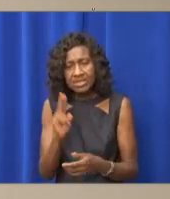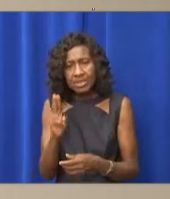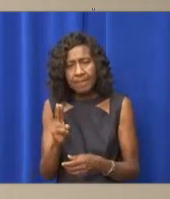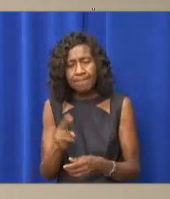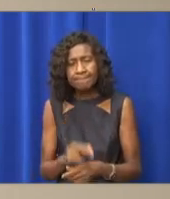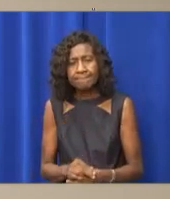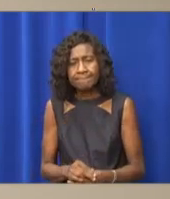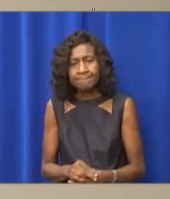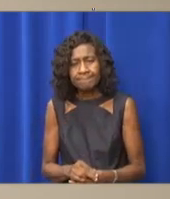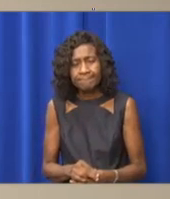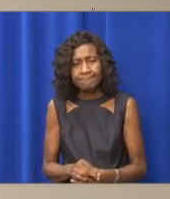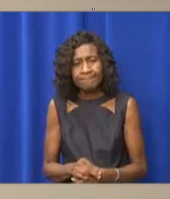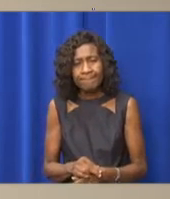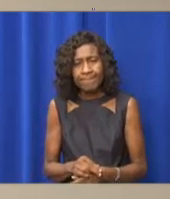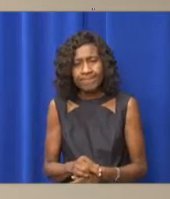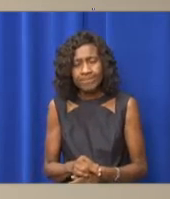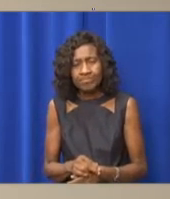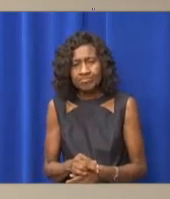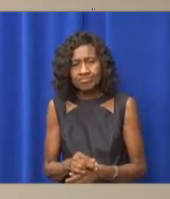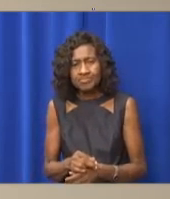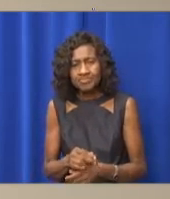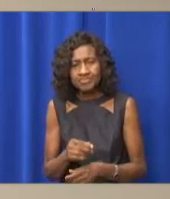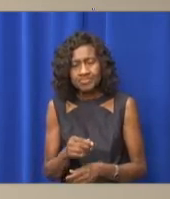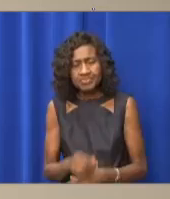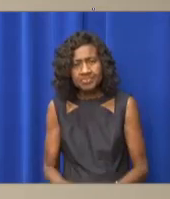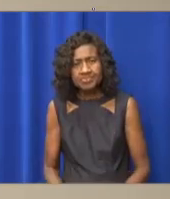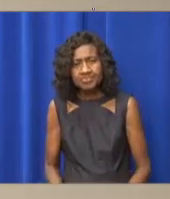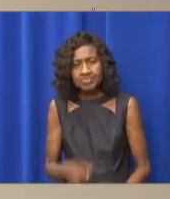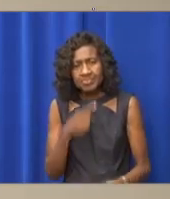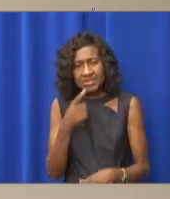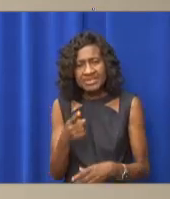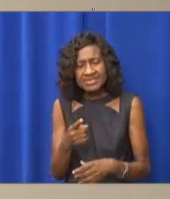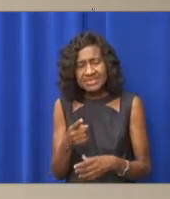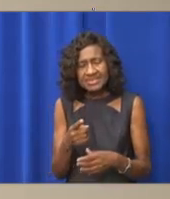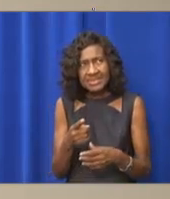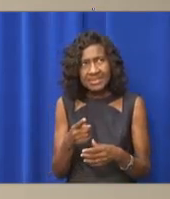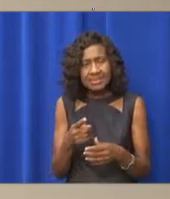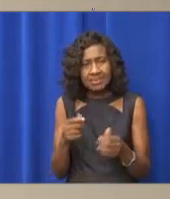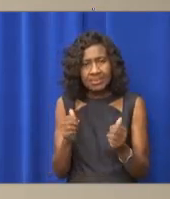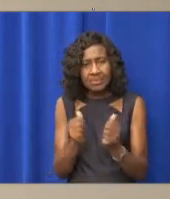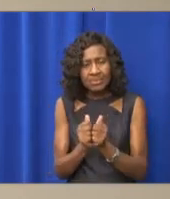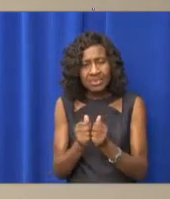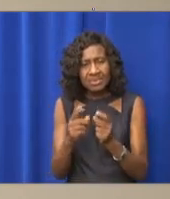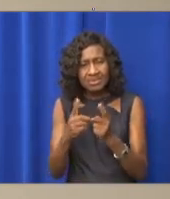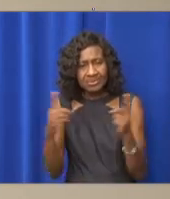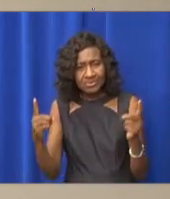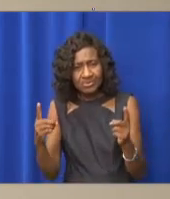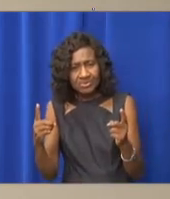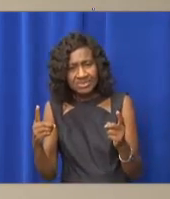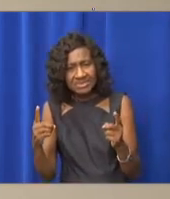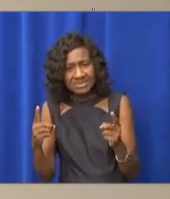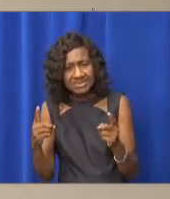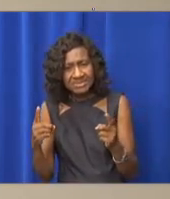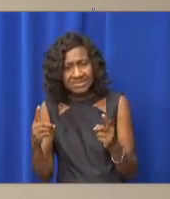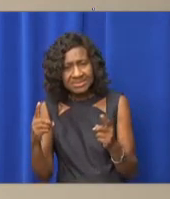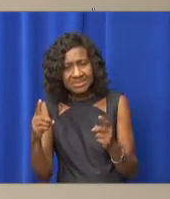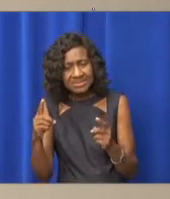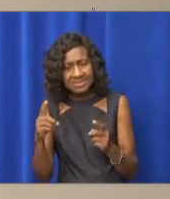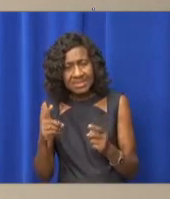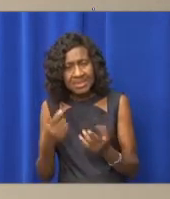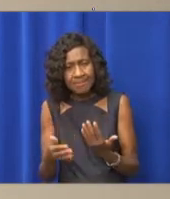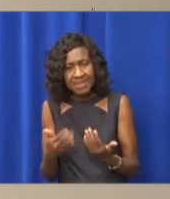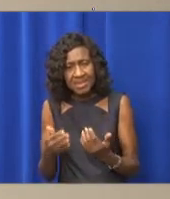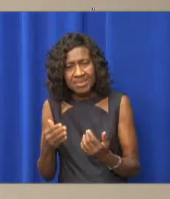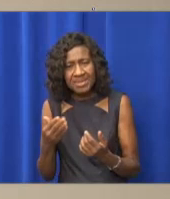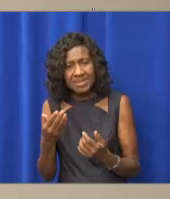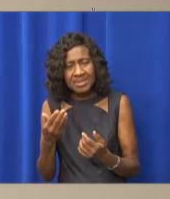everything else, and actually going and trying to find someone's home and the correct home, etc. They're probably just leaving it